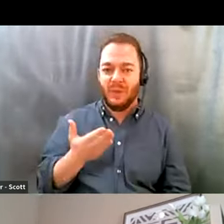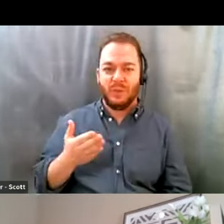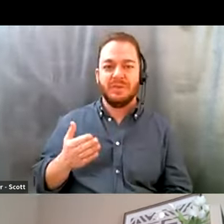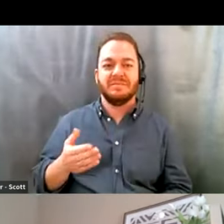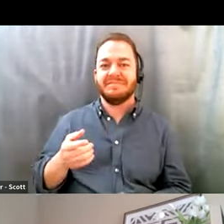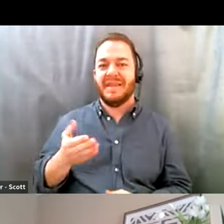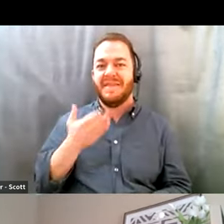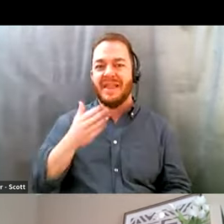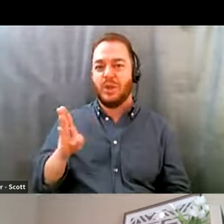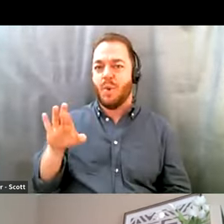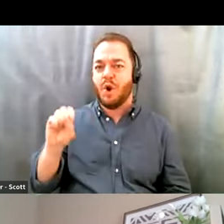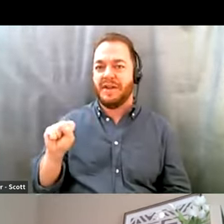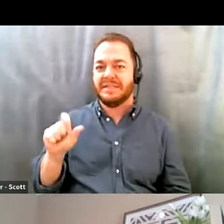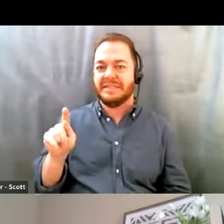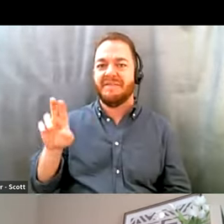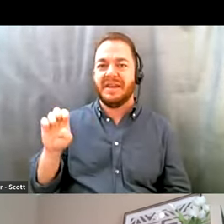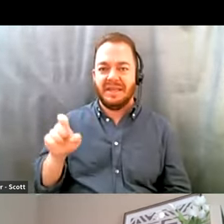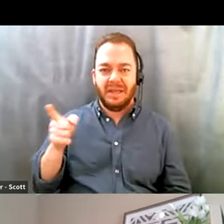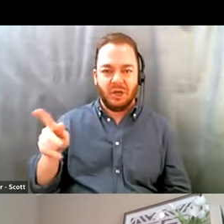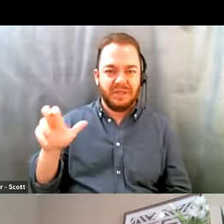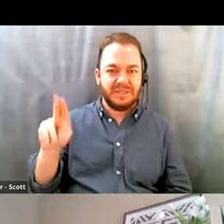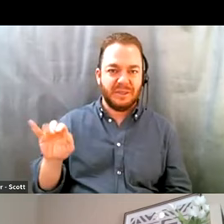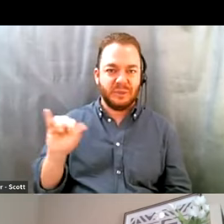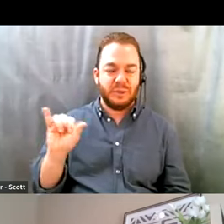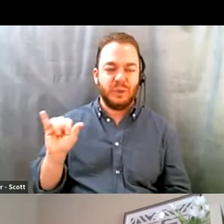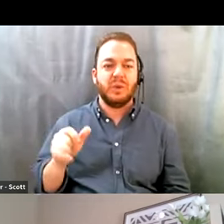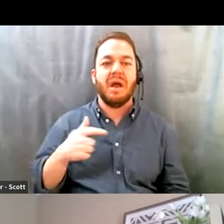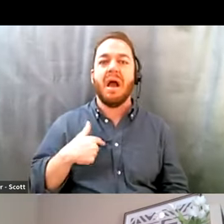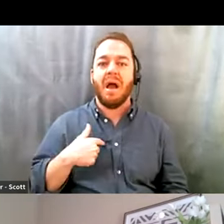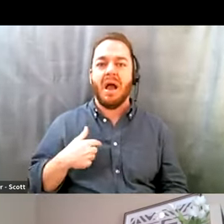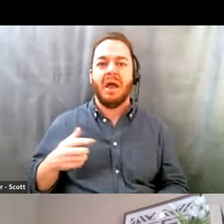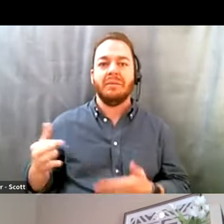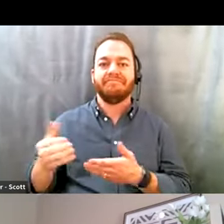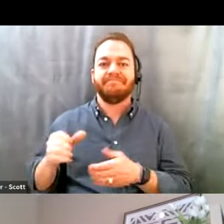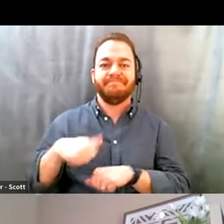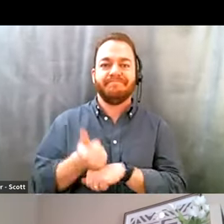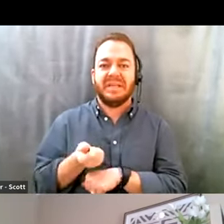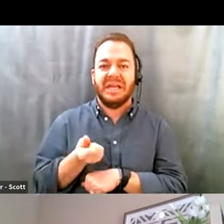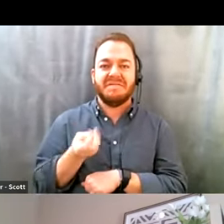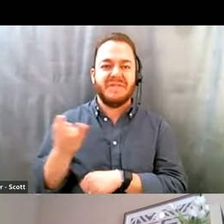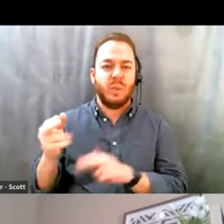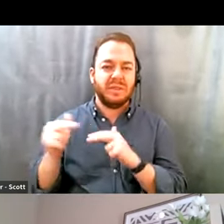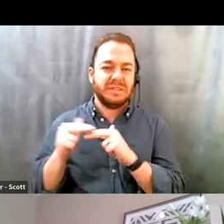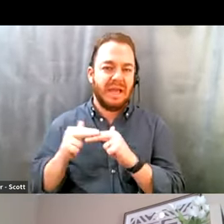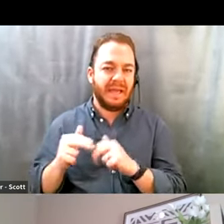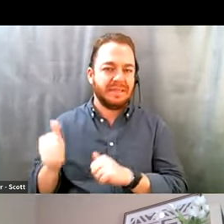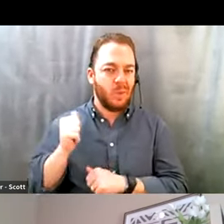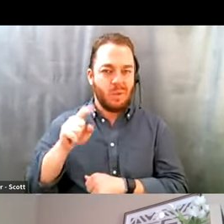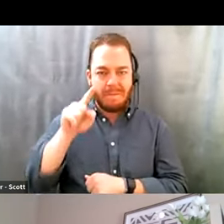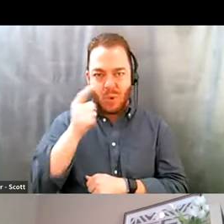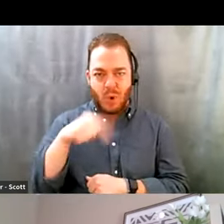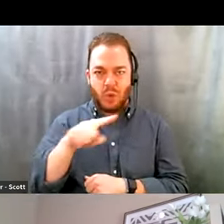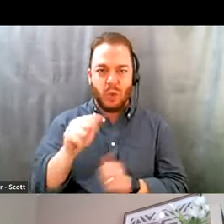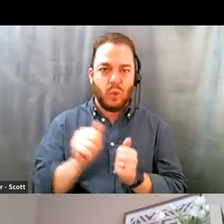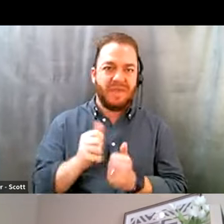you to Boris and Stephanie and you, Kristen, as well. I actually put a few slides together. I won't bore you all with a ton